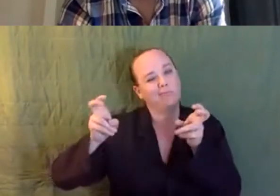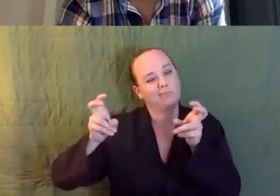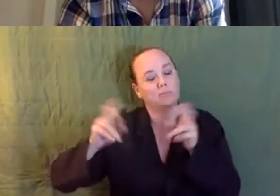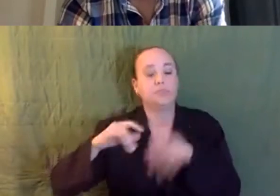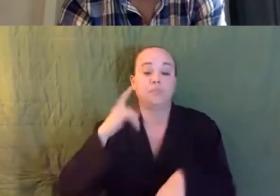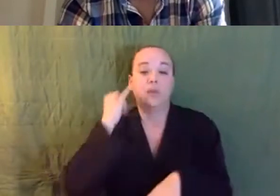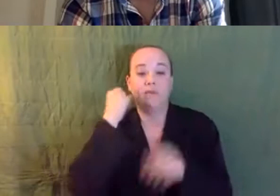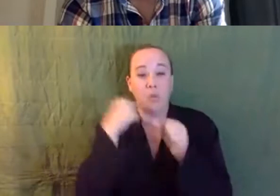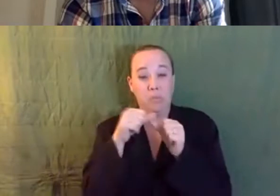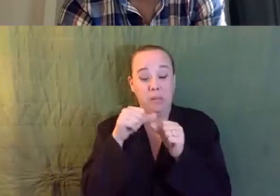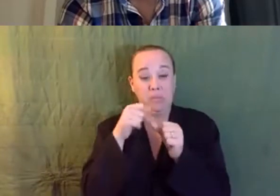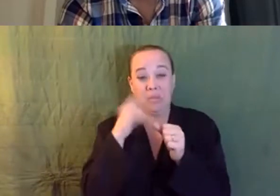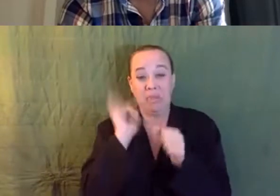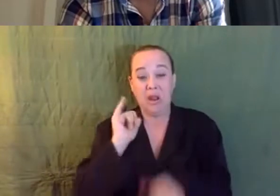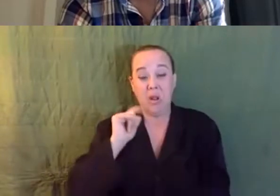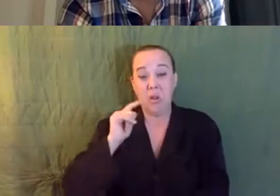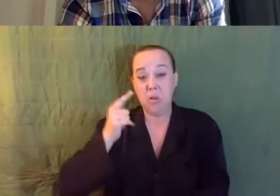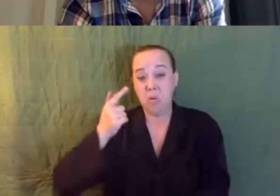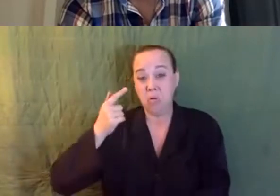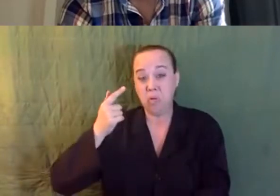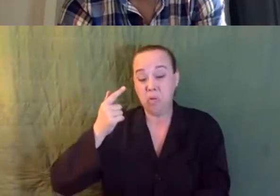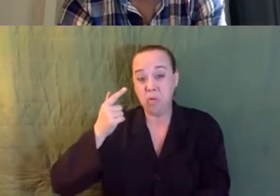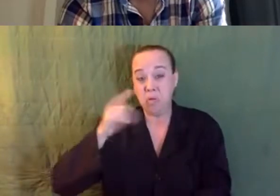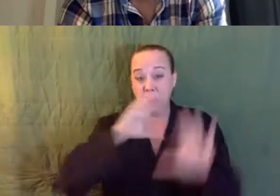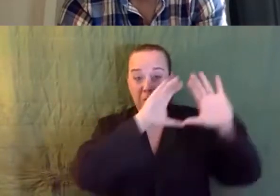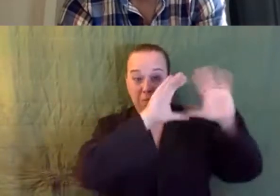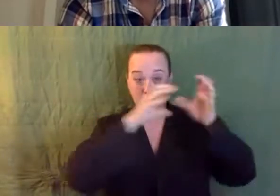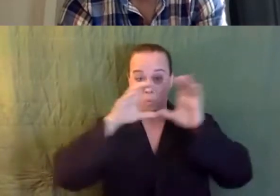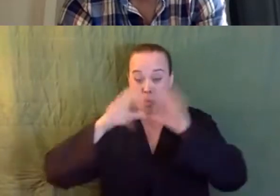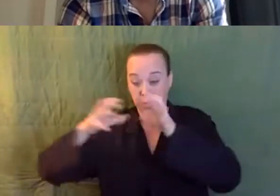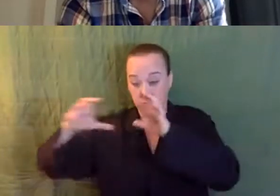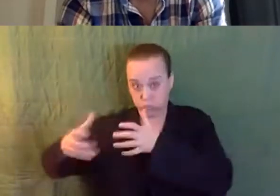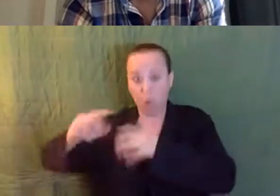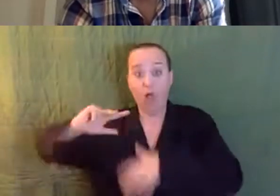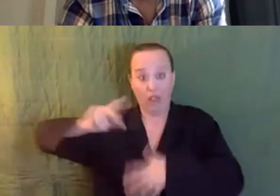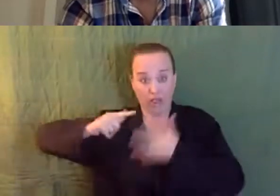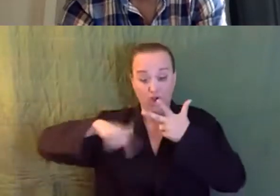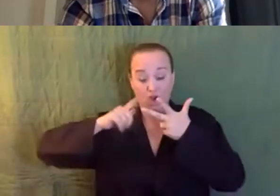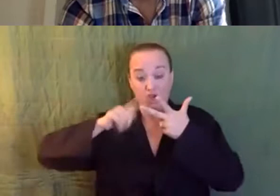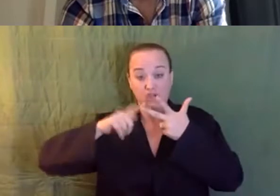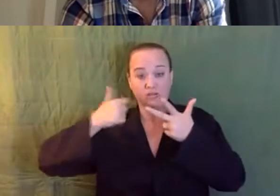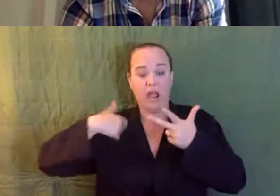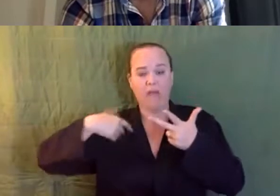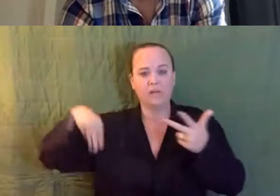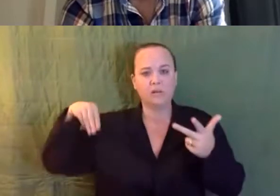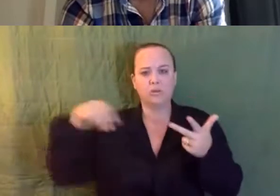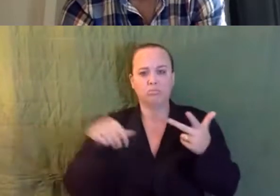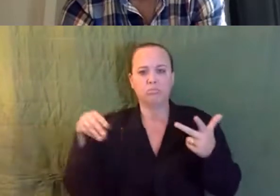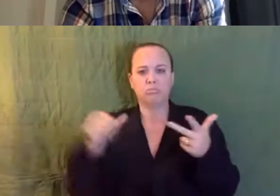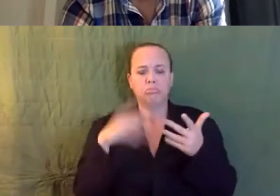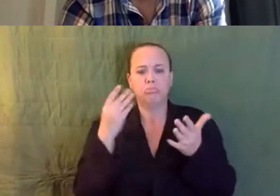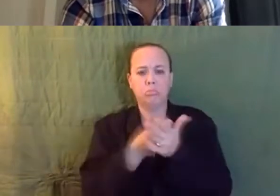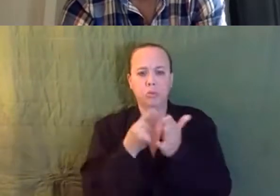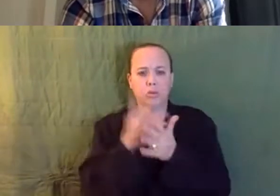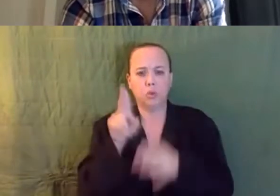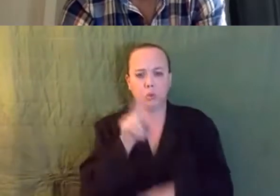remember my facts correctly, like the third largest demographic with expendable income in the United